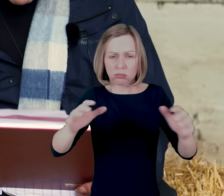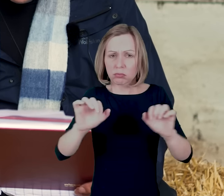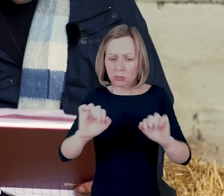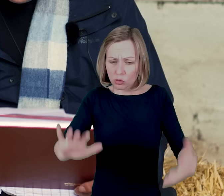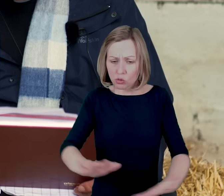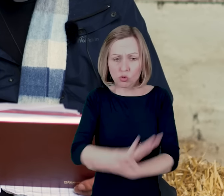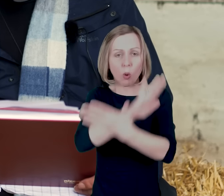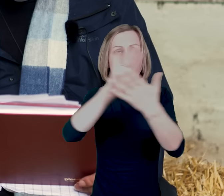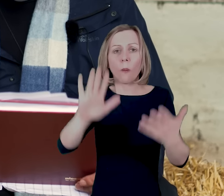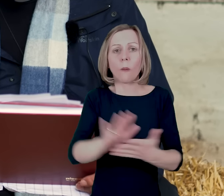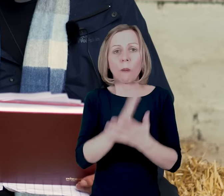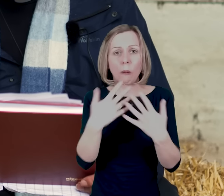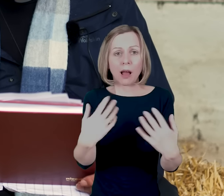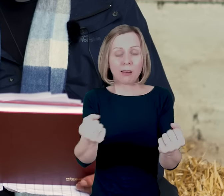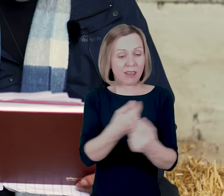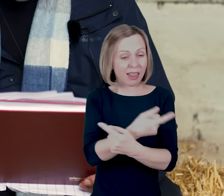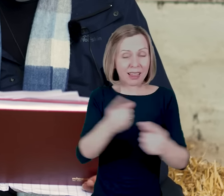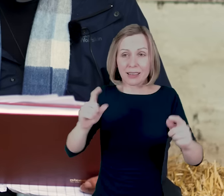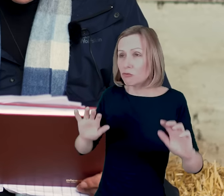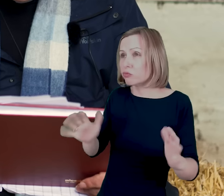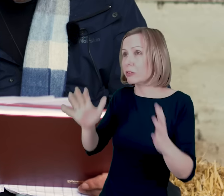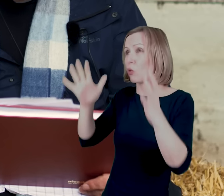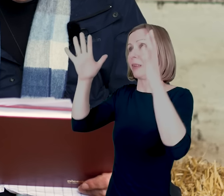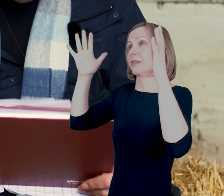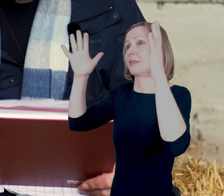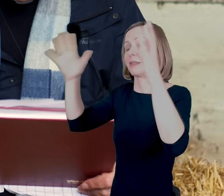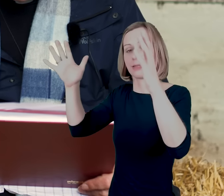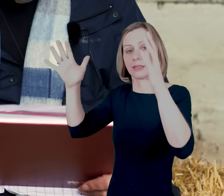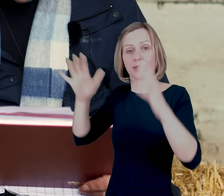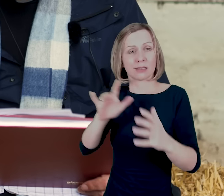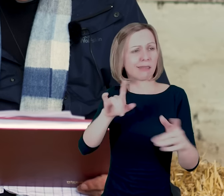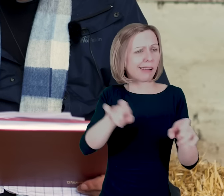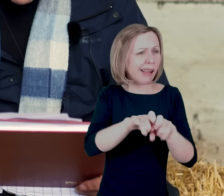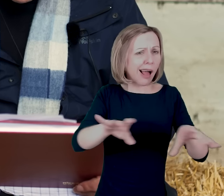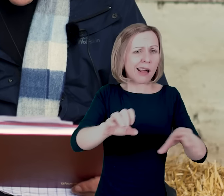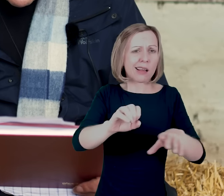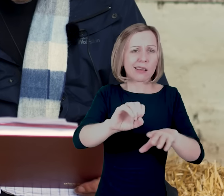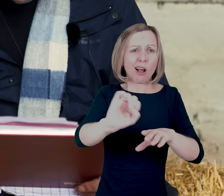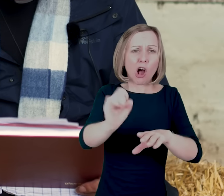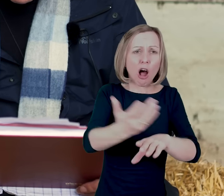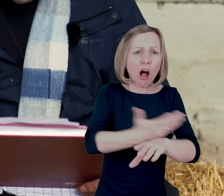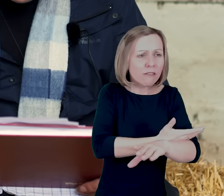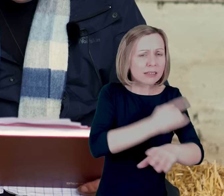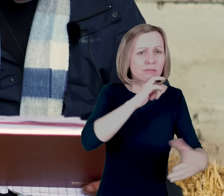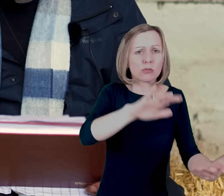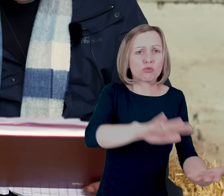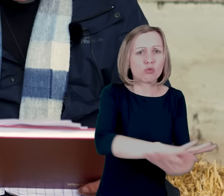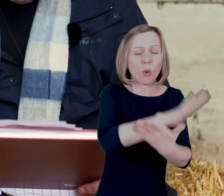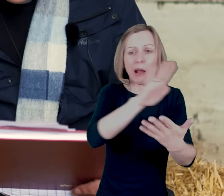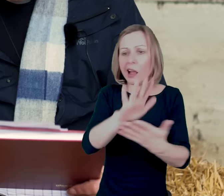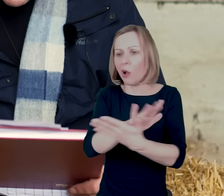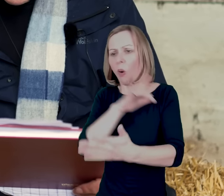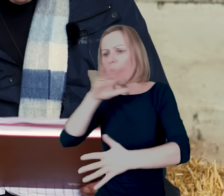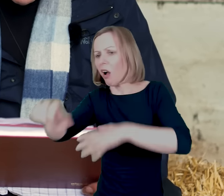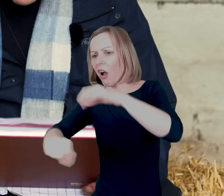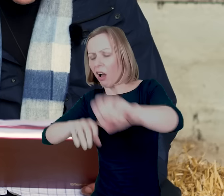nation, you have increased its joy. They rejoice before you, as with joy at the harvest, as people exult